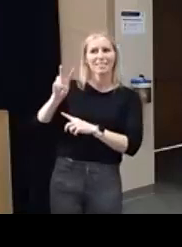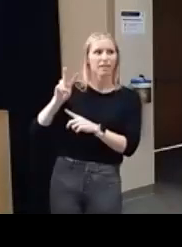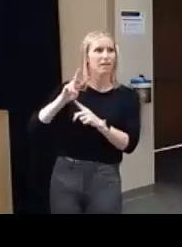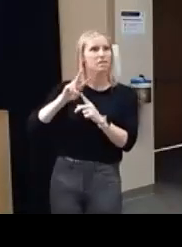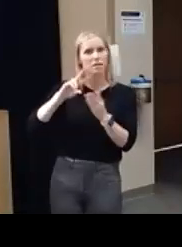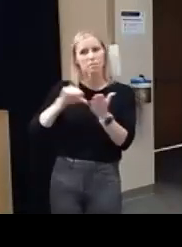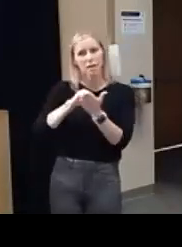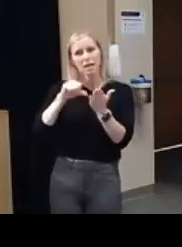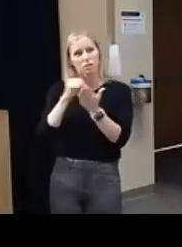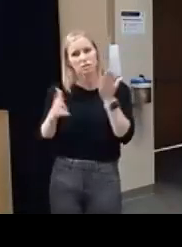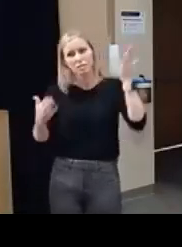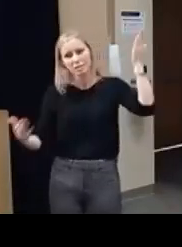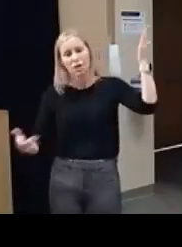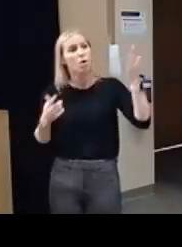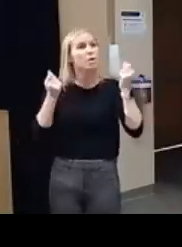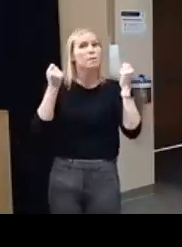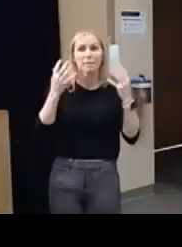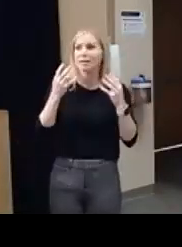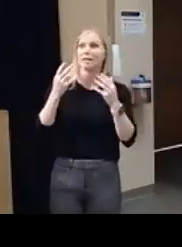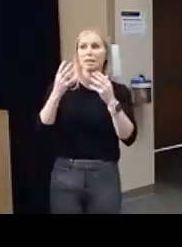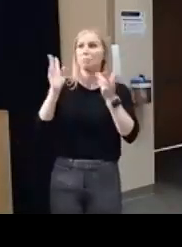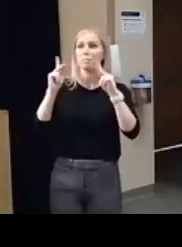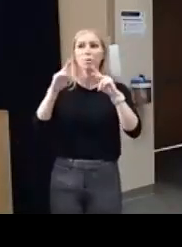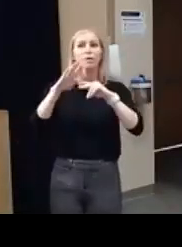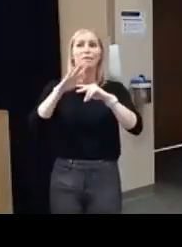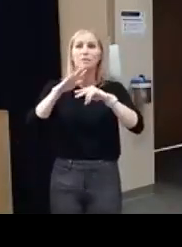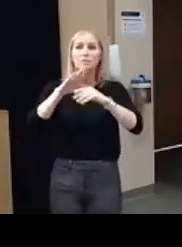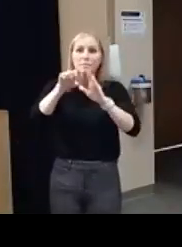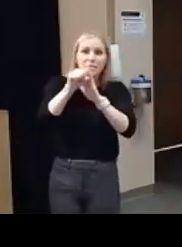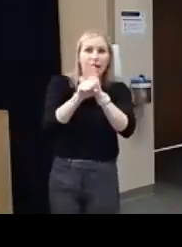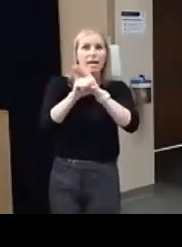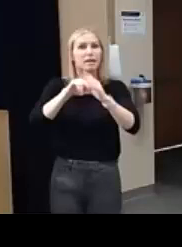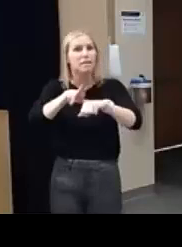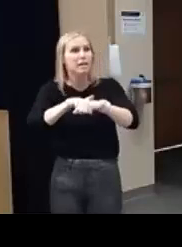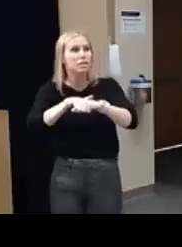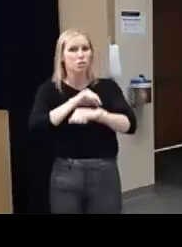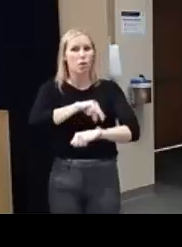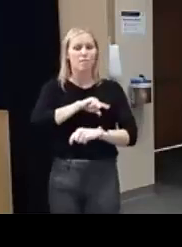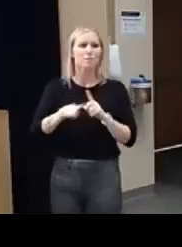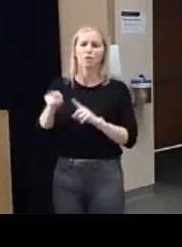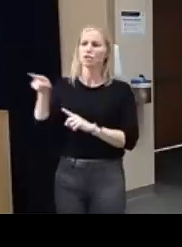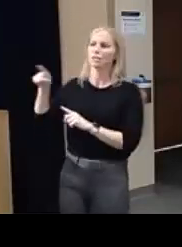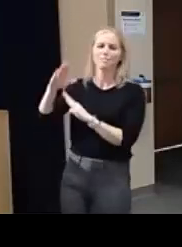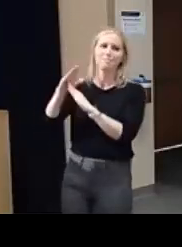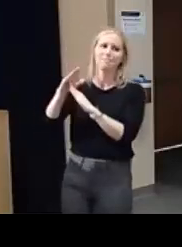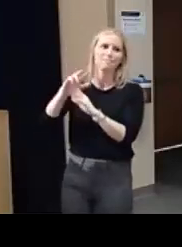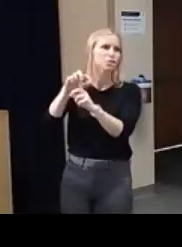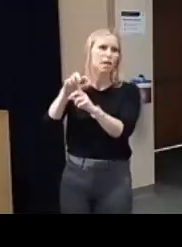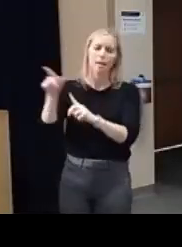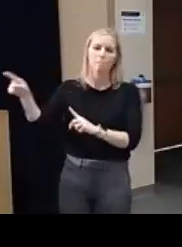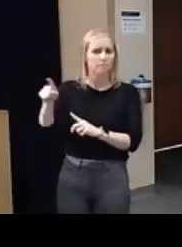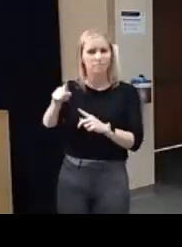community, this state, or this nation that's more qualified to be talking today about addiction, the history, and the